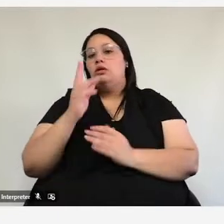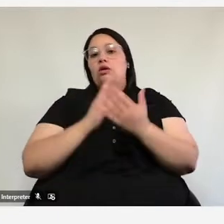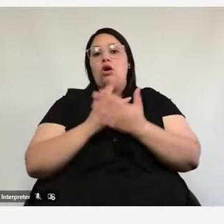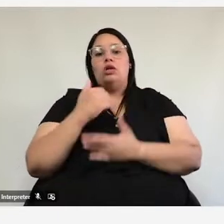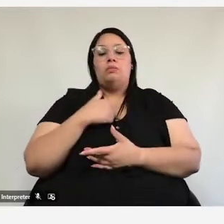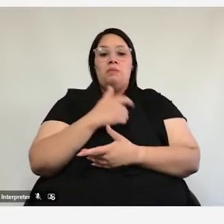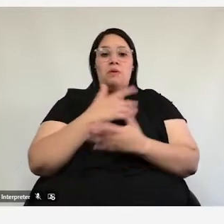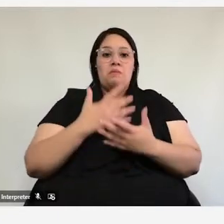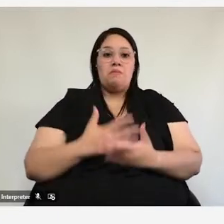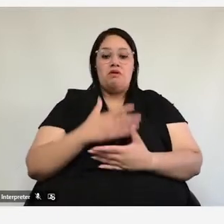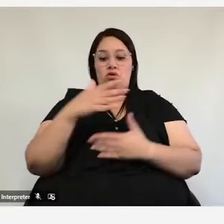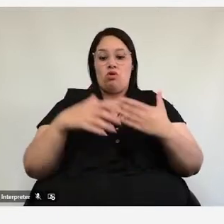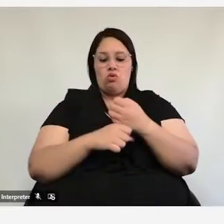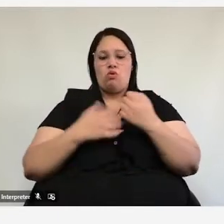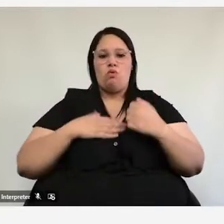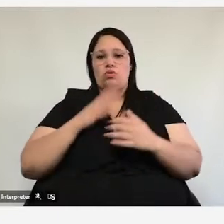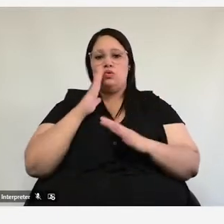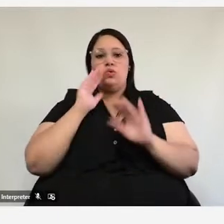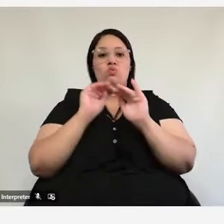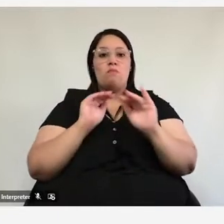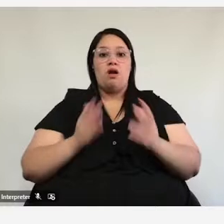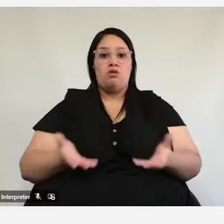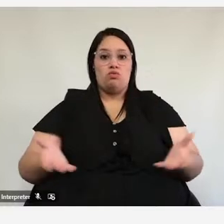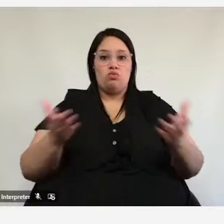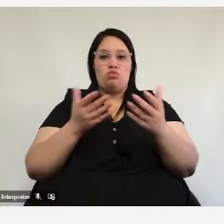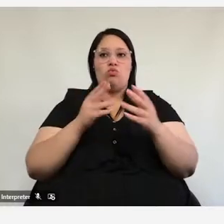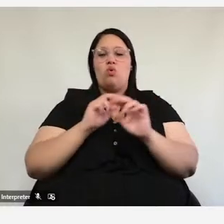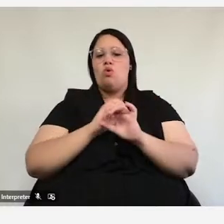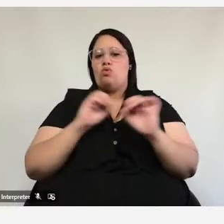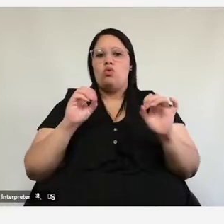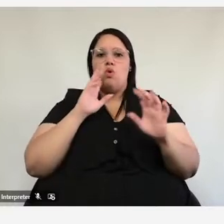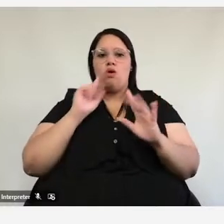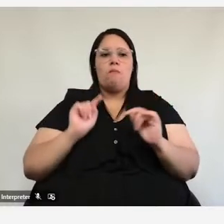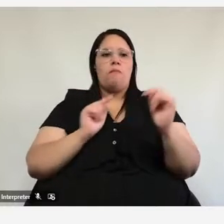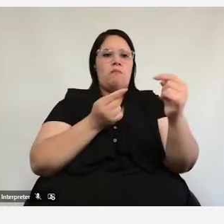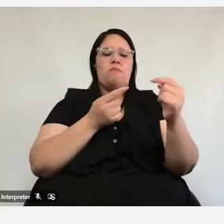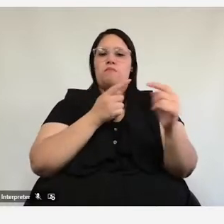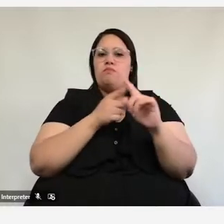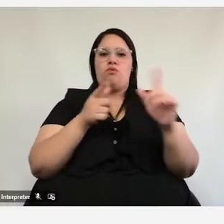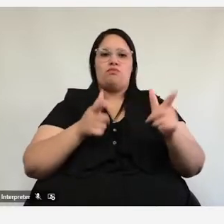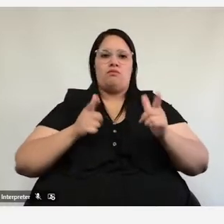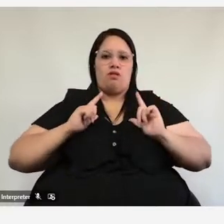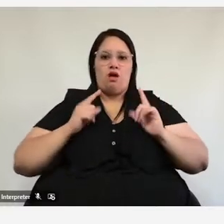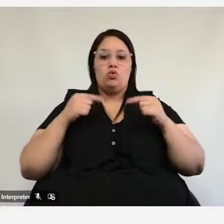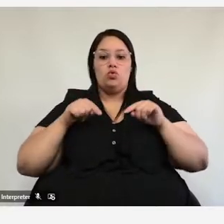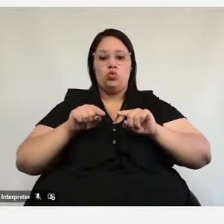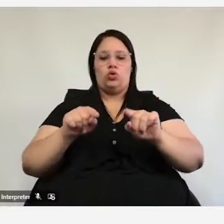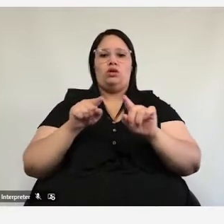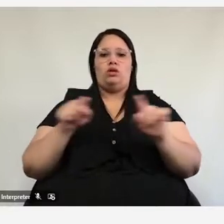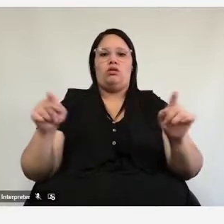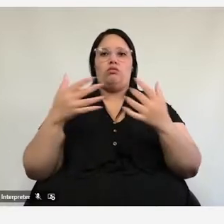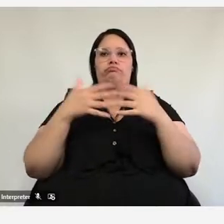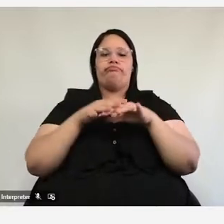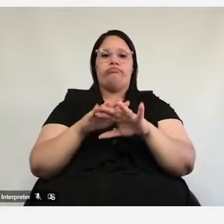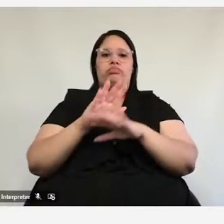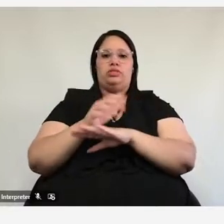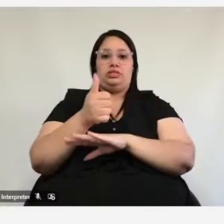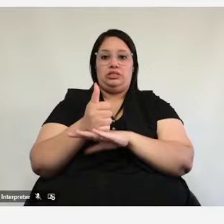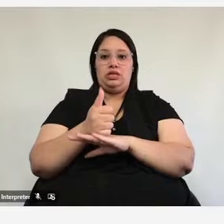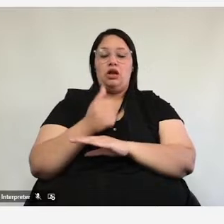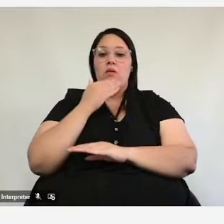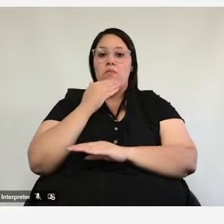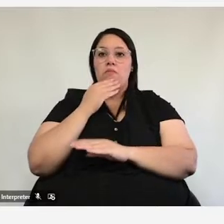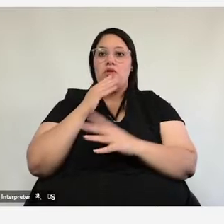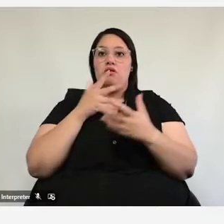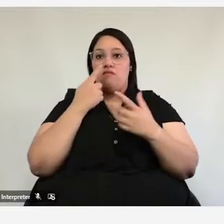in conclusion, I wish to remind you that no interjections are permitted during these hybrid sittings, and to